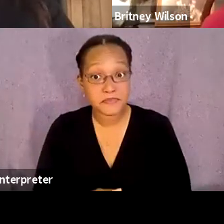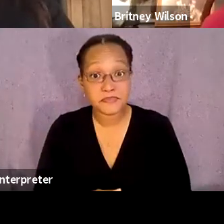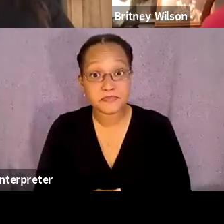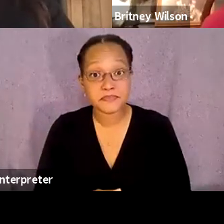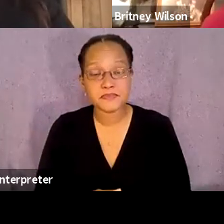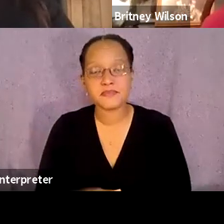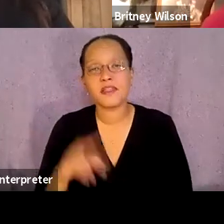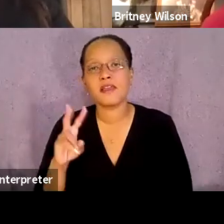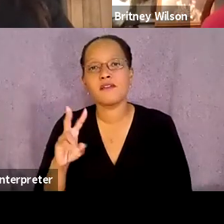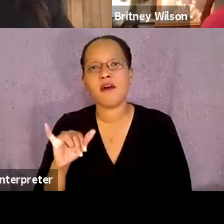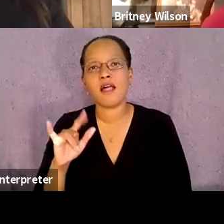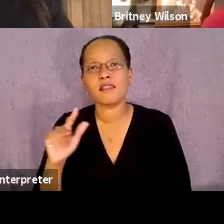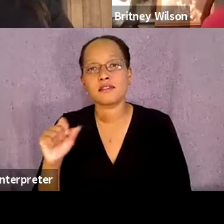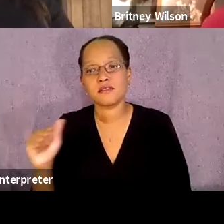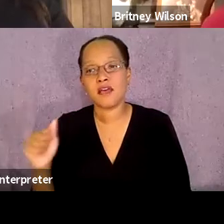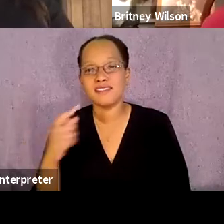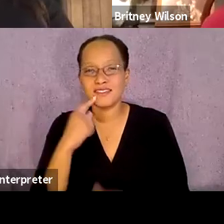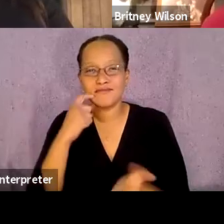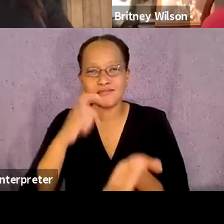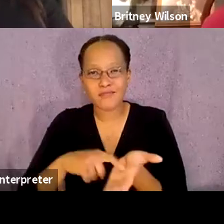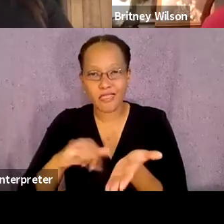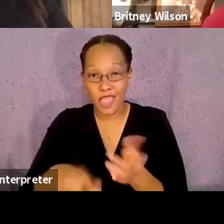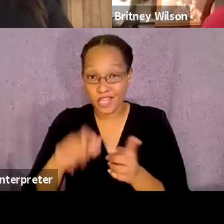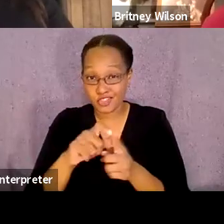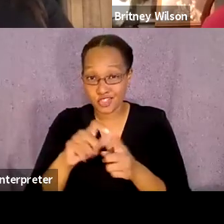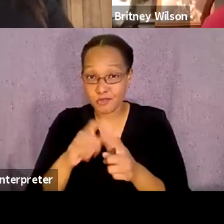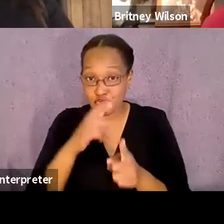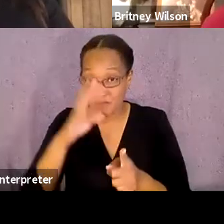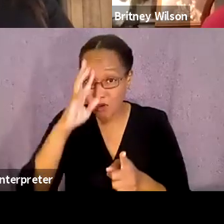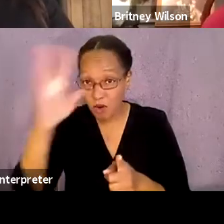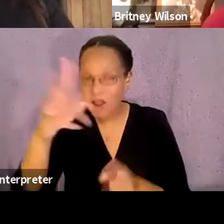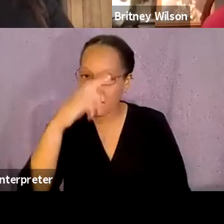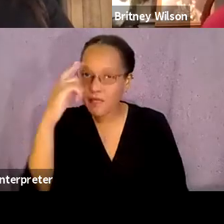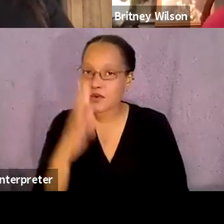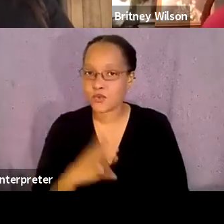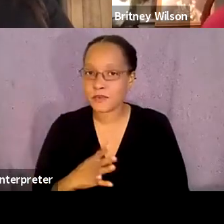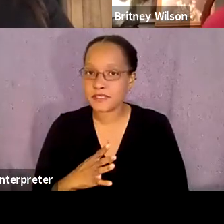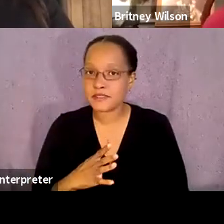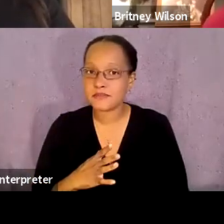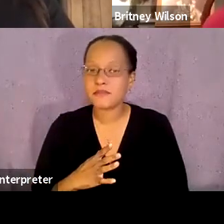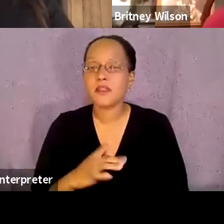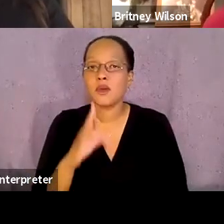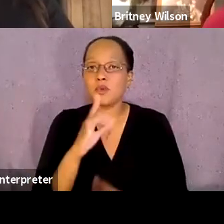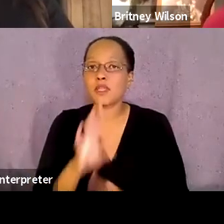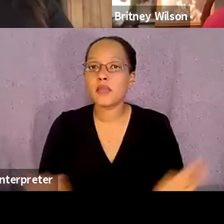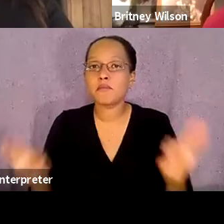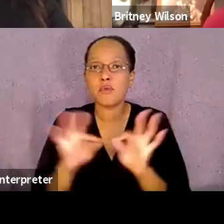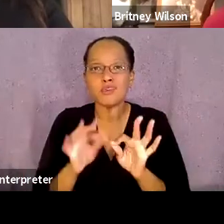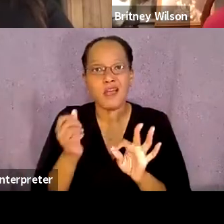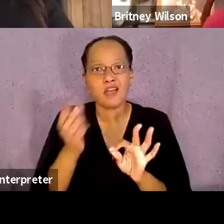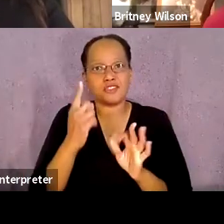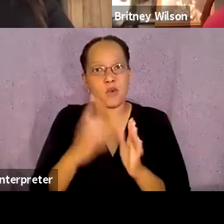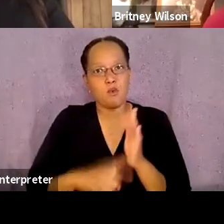I think the first thing is realizing that that term was coined by a Black woman and to understand the origins of